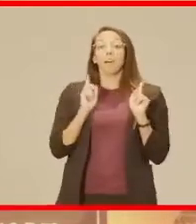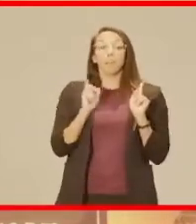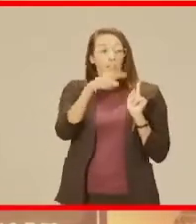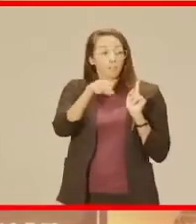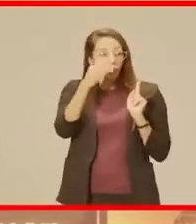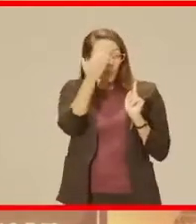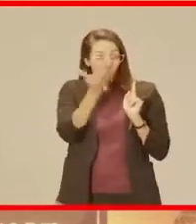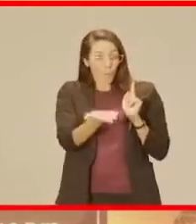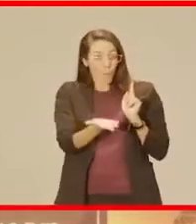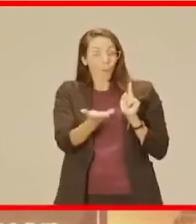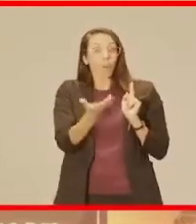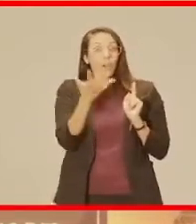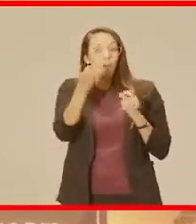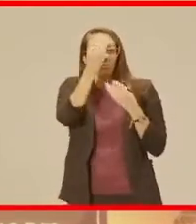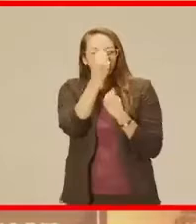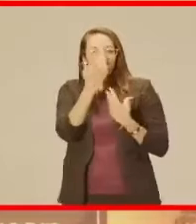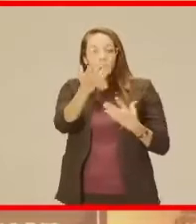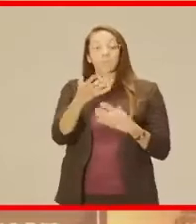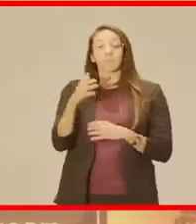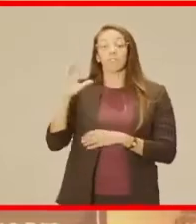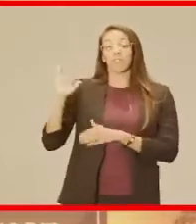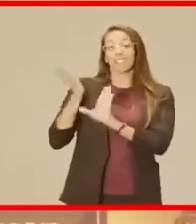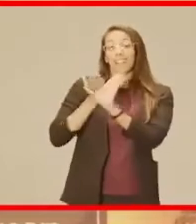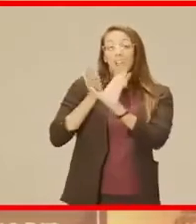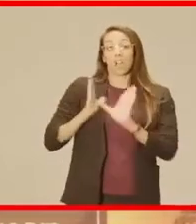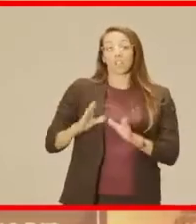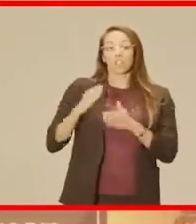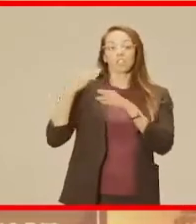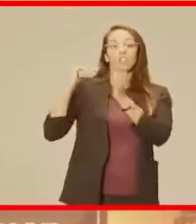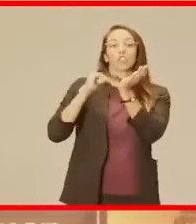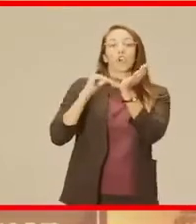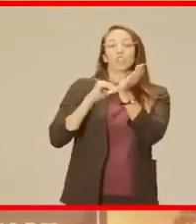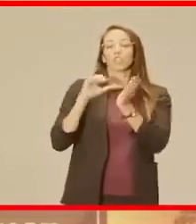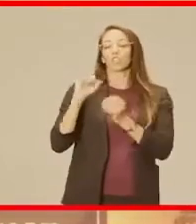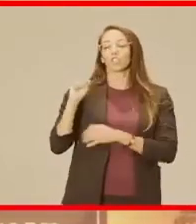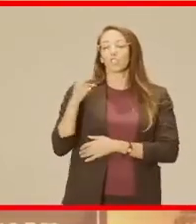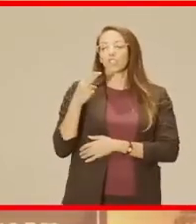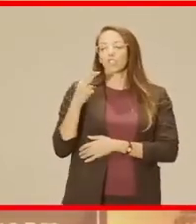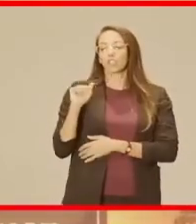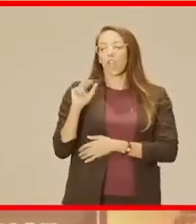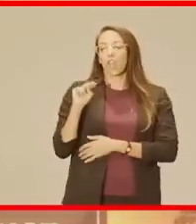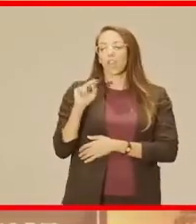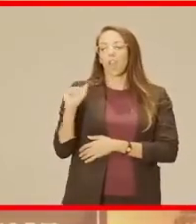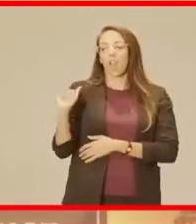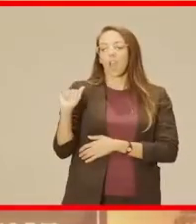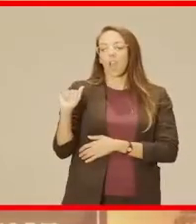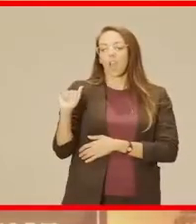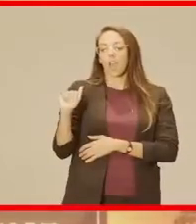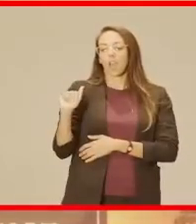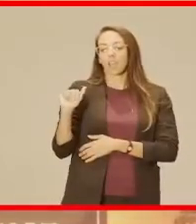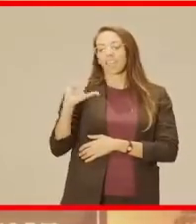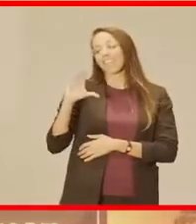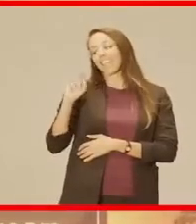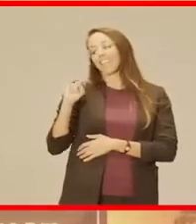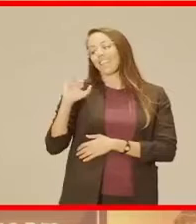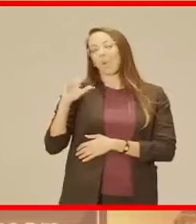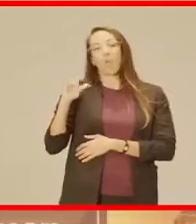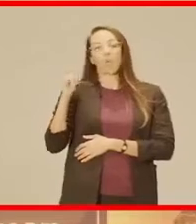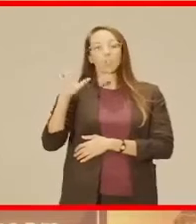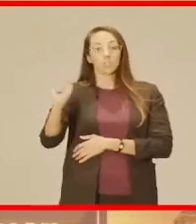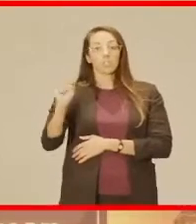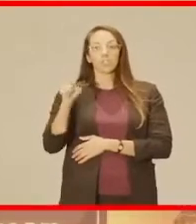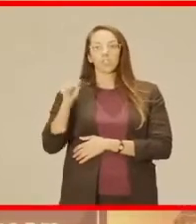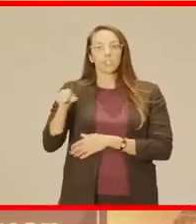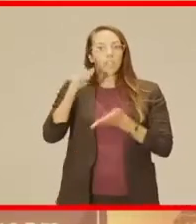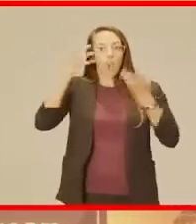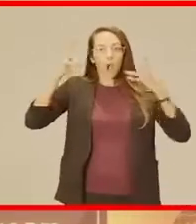the psychologist Dr. Shanna Nichols, a very highly respected academic who did a